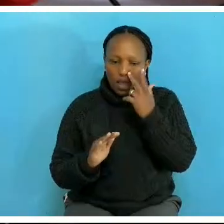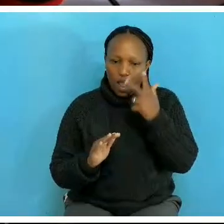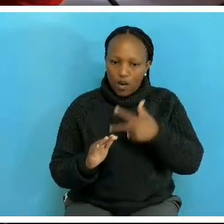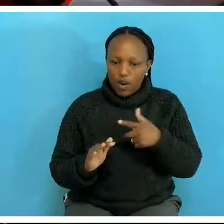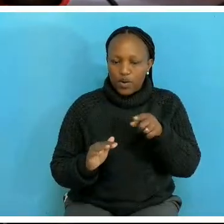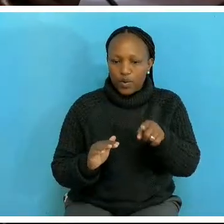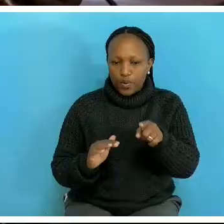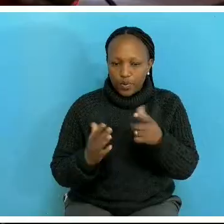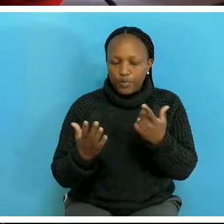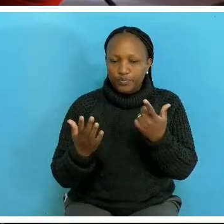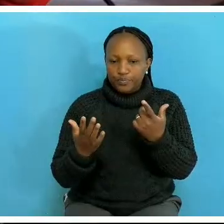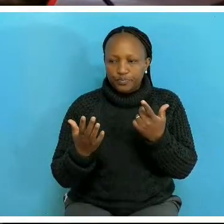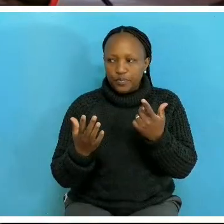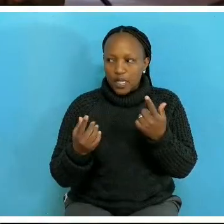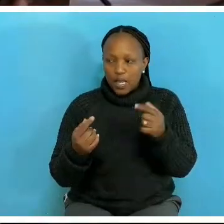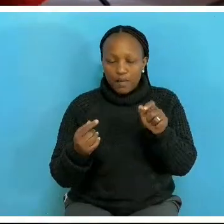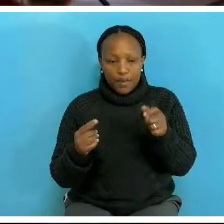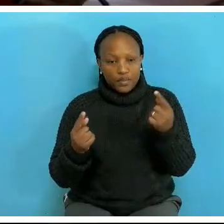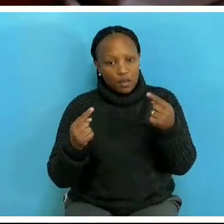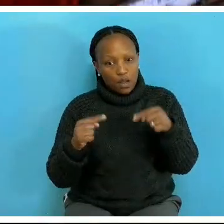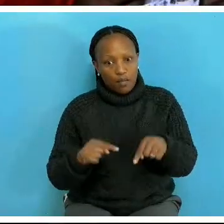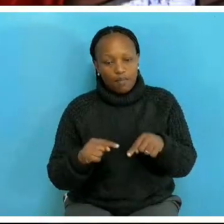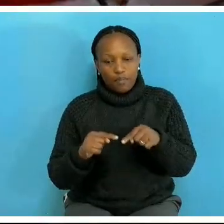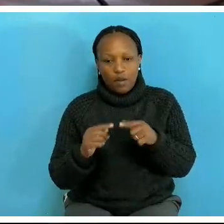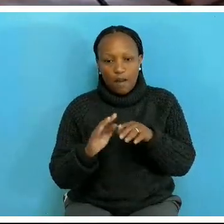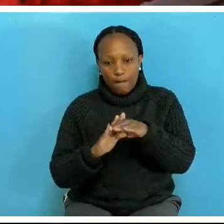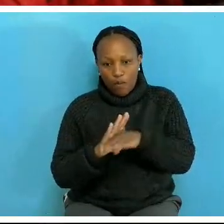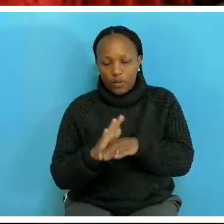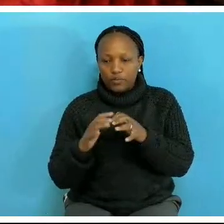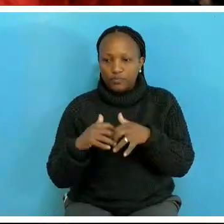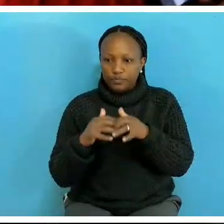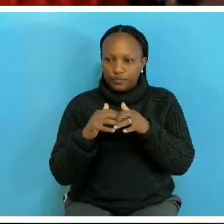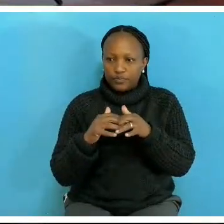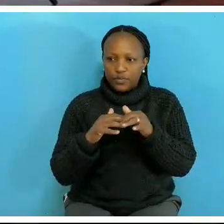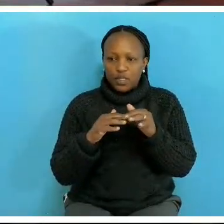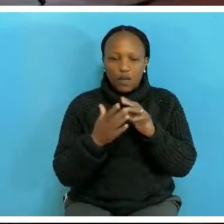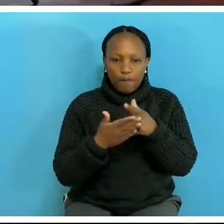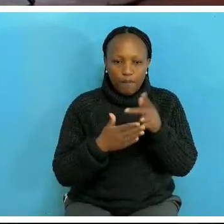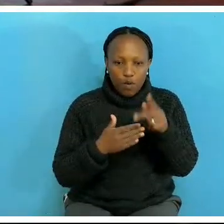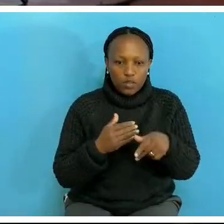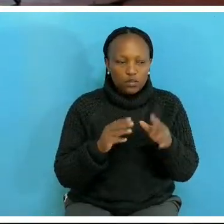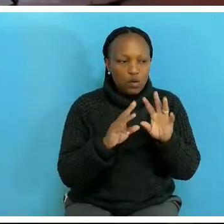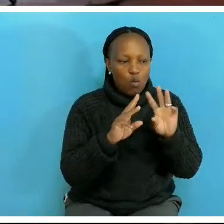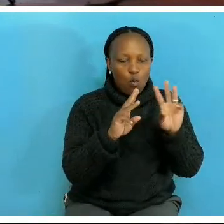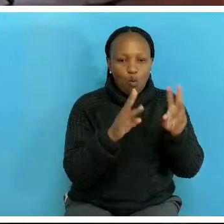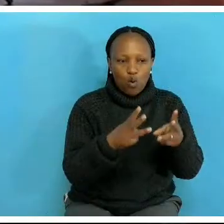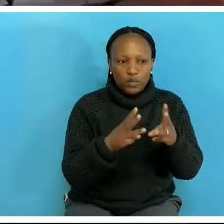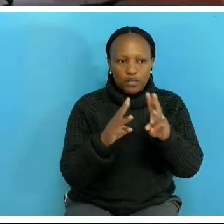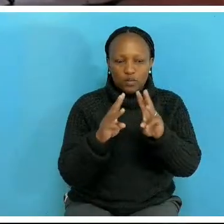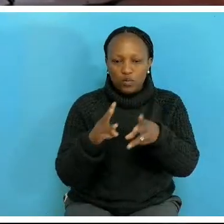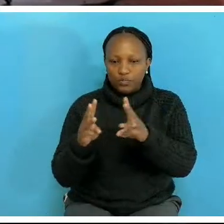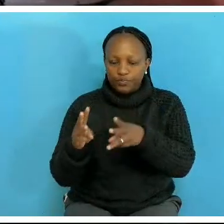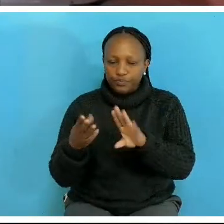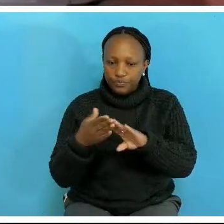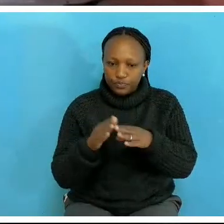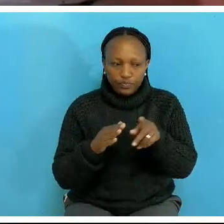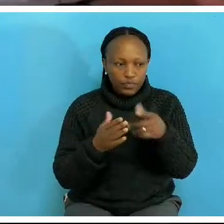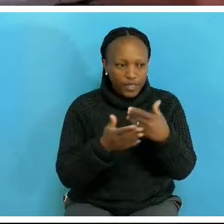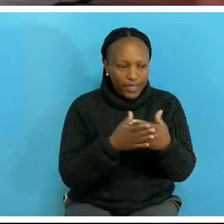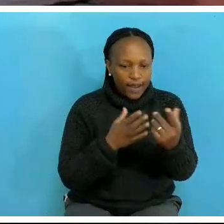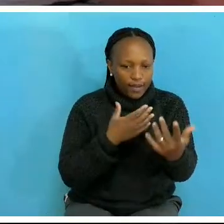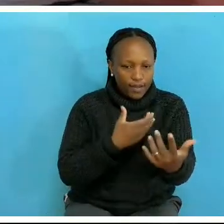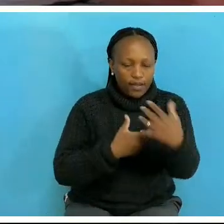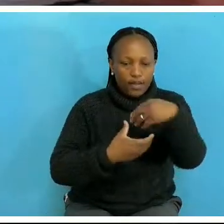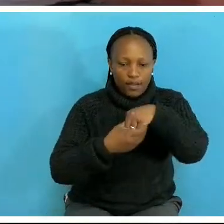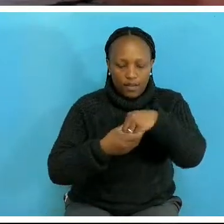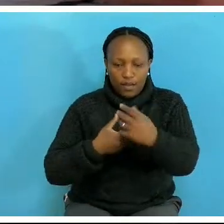if someone's going to come and develop a program, let them run projects ward by ward and try and get communities to be part of those